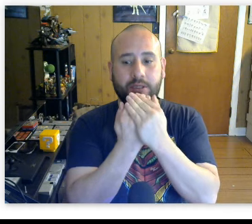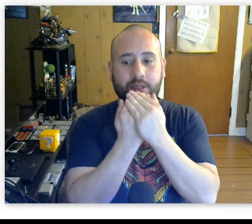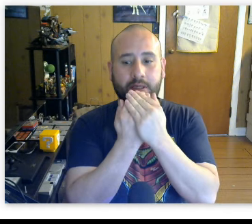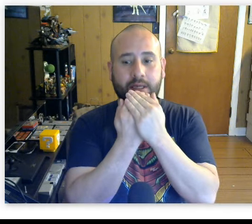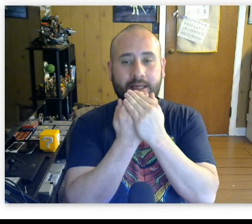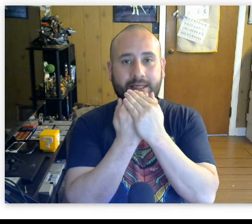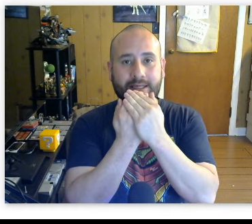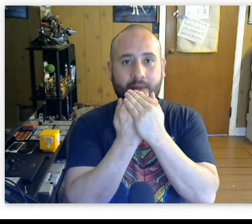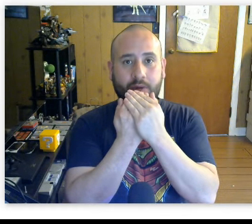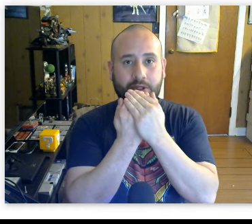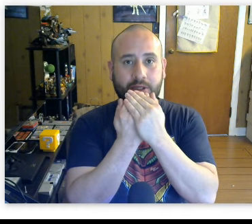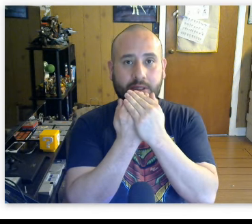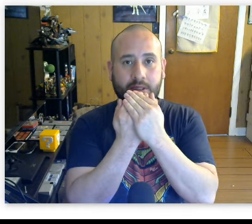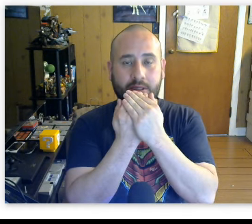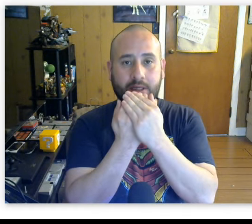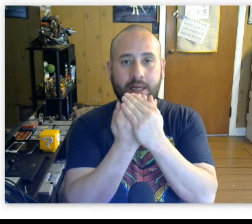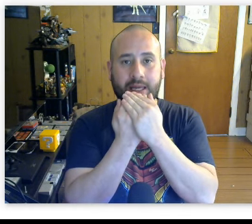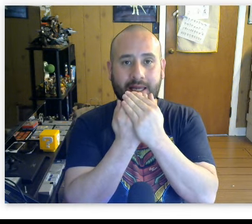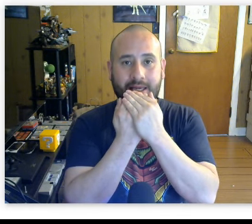sandwich, sandwich,